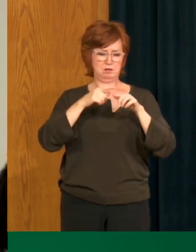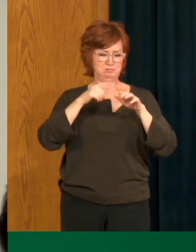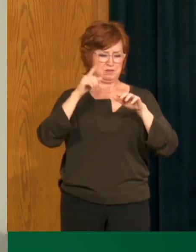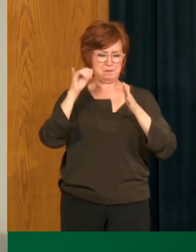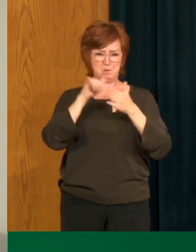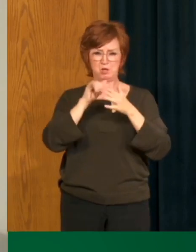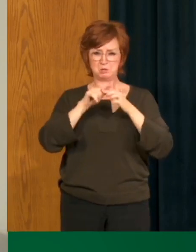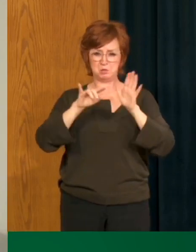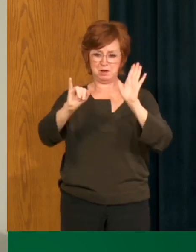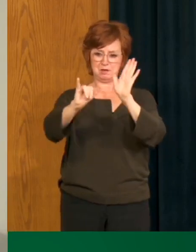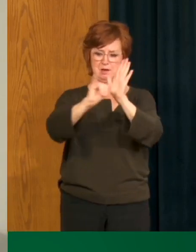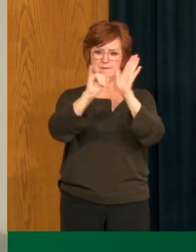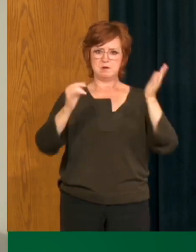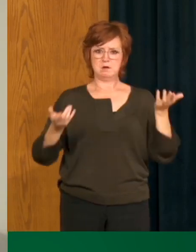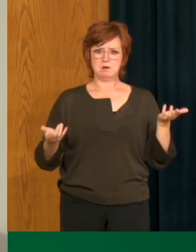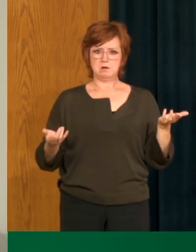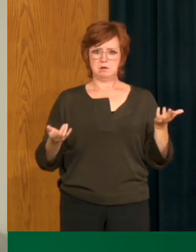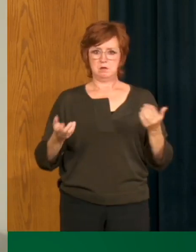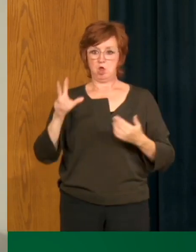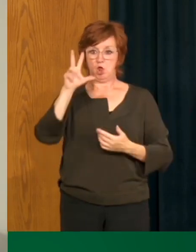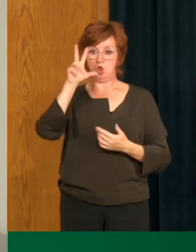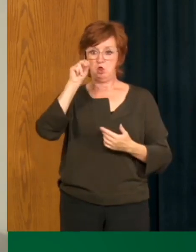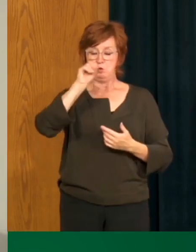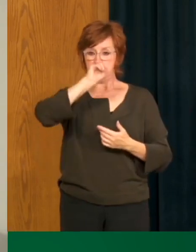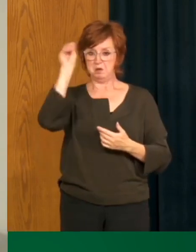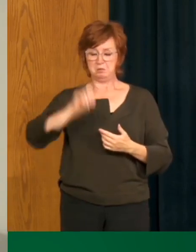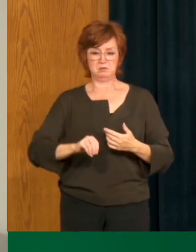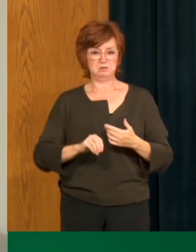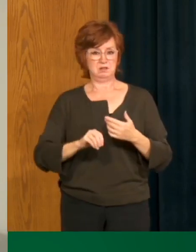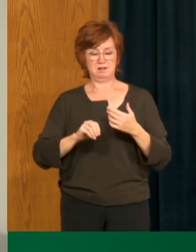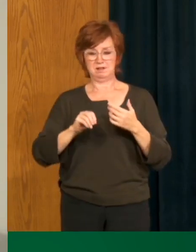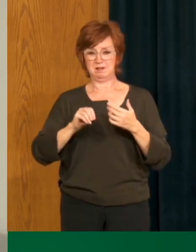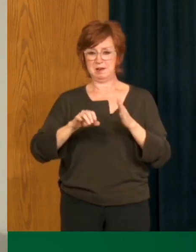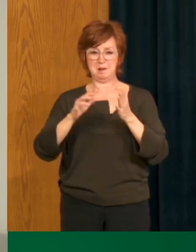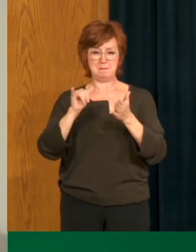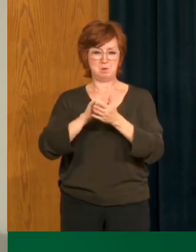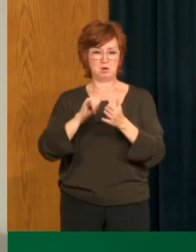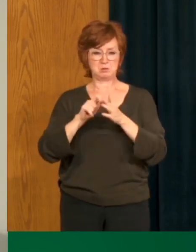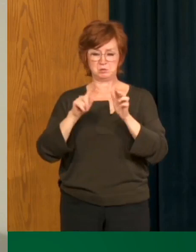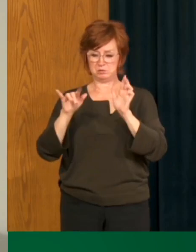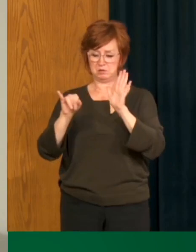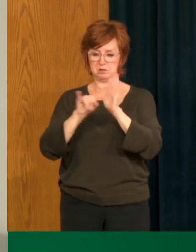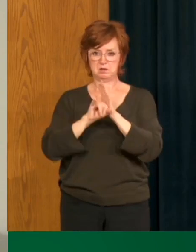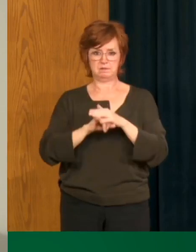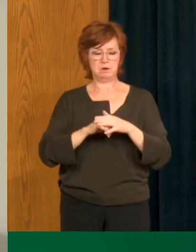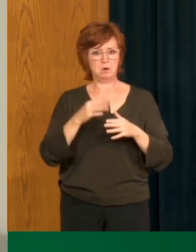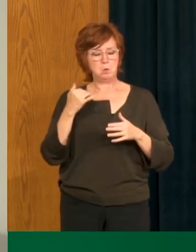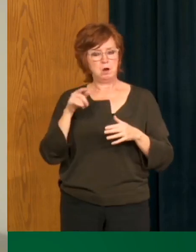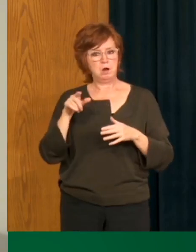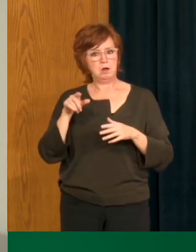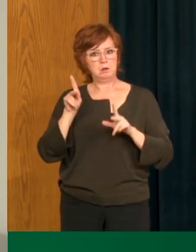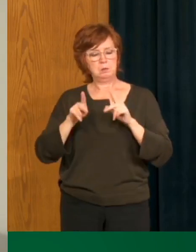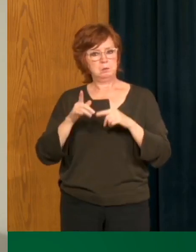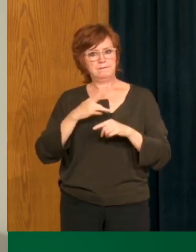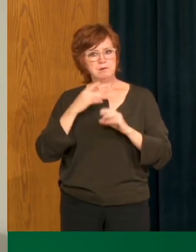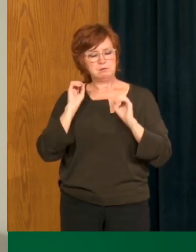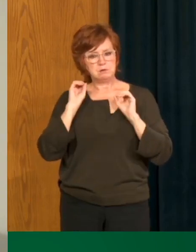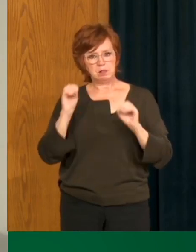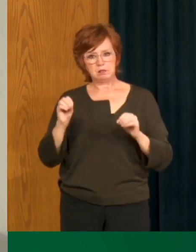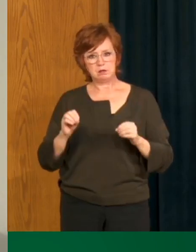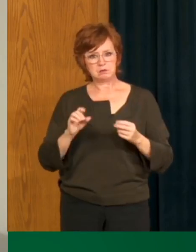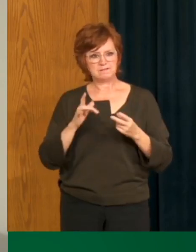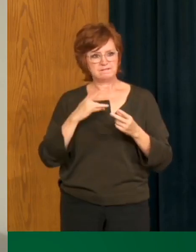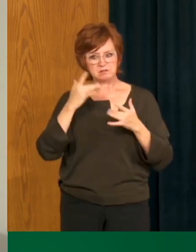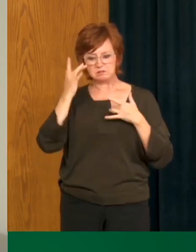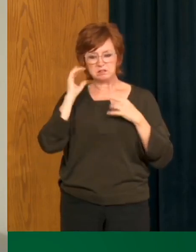be asymptomatic or may have been so mild in terms of symptoms that they may not have sought testing. So I think it's less useful to think